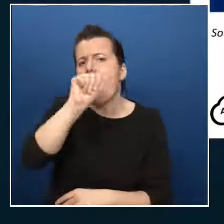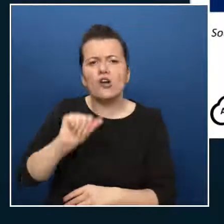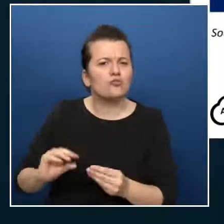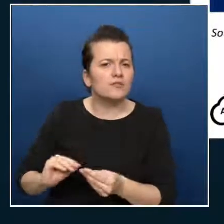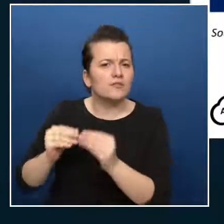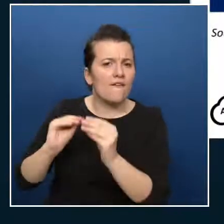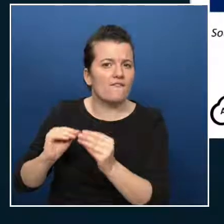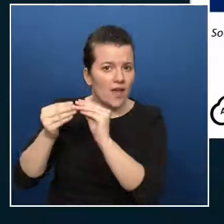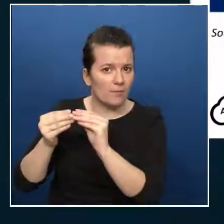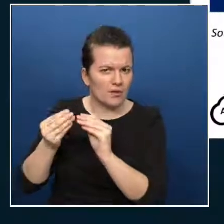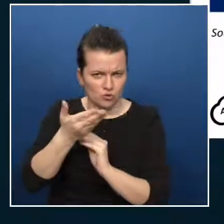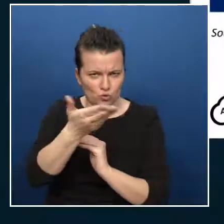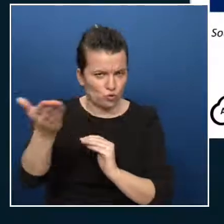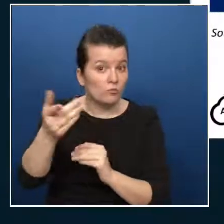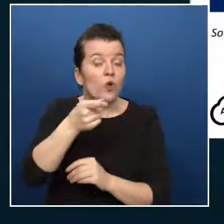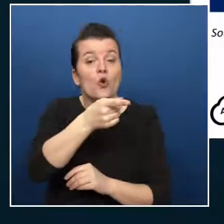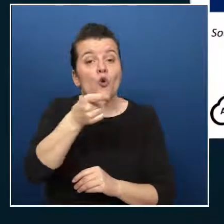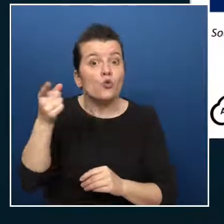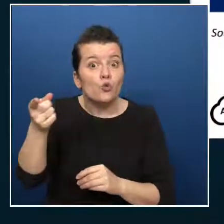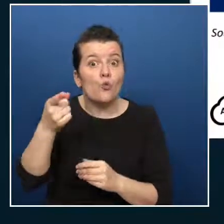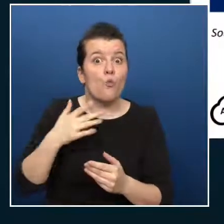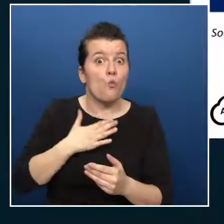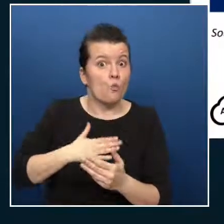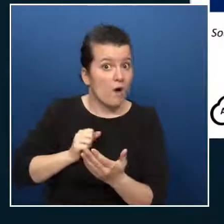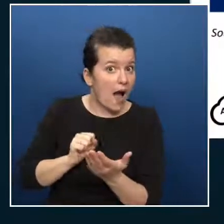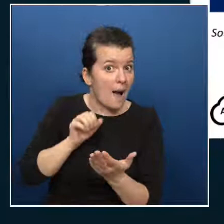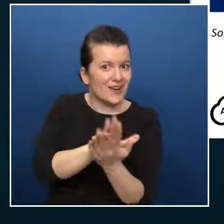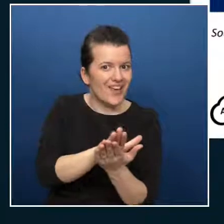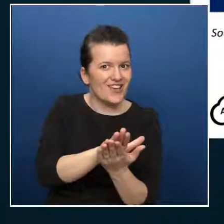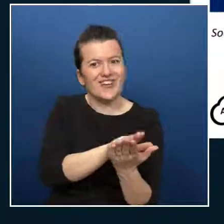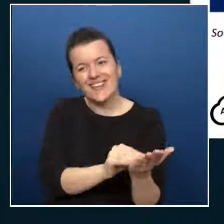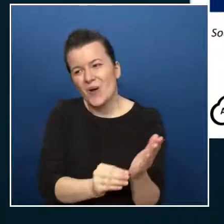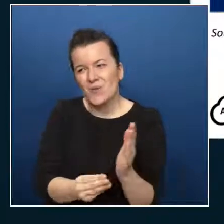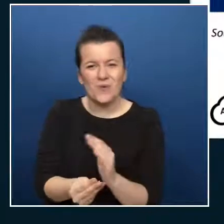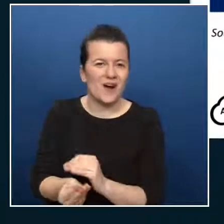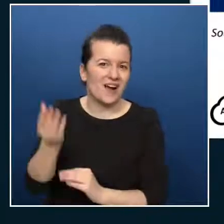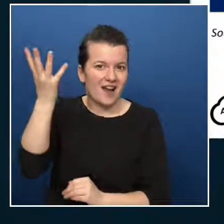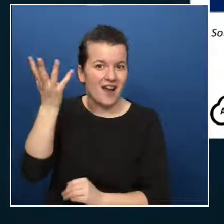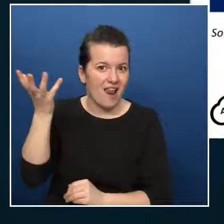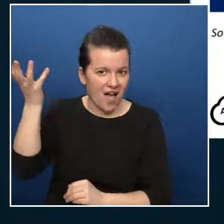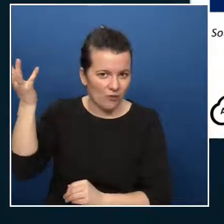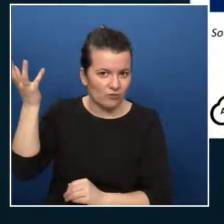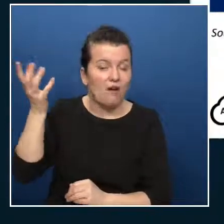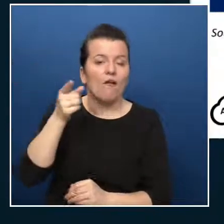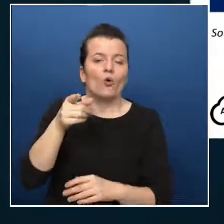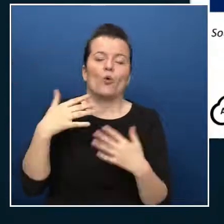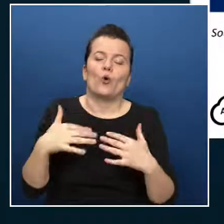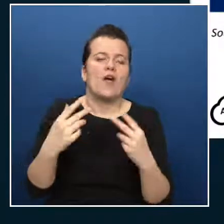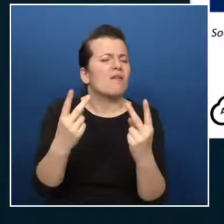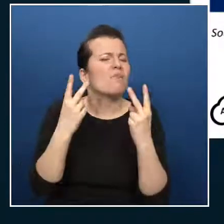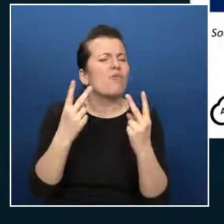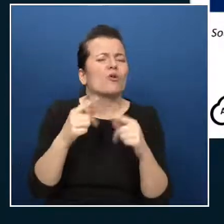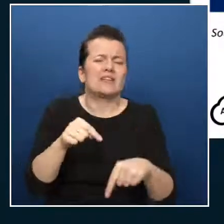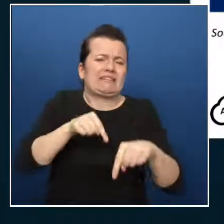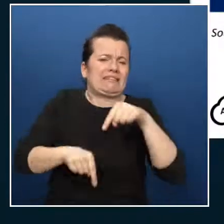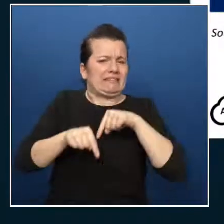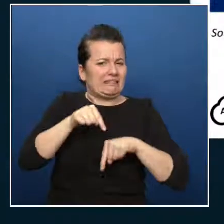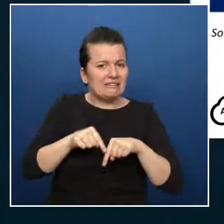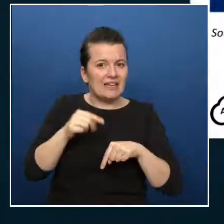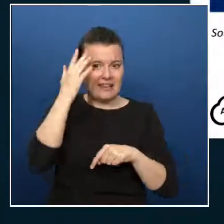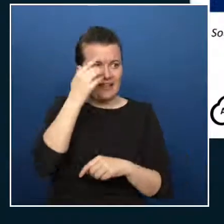you're planning your applications to the cloud, it is important to think of